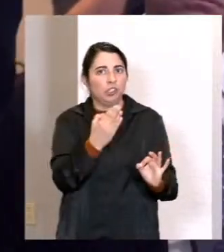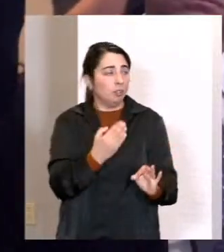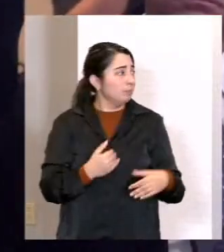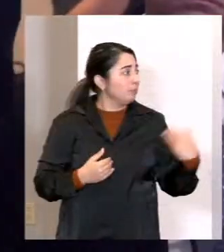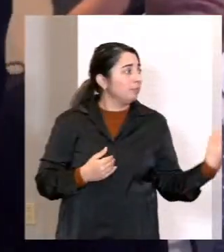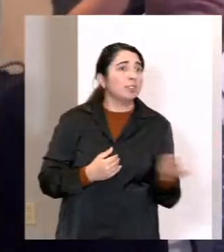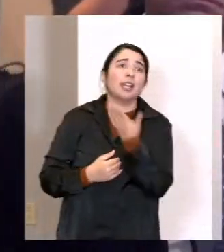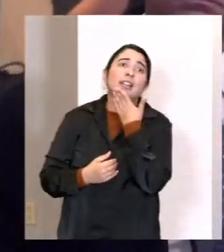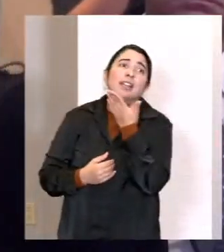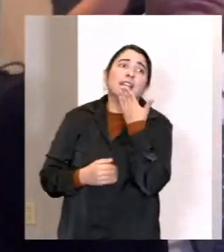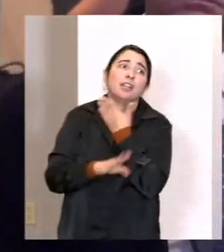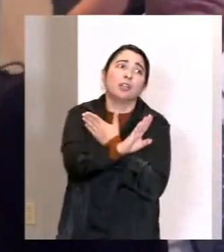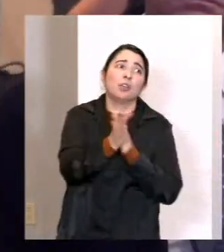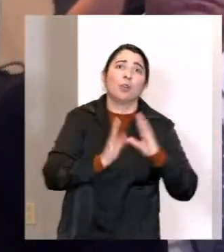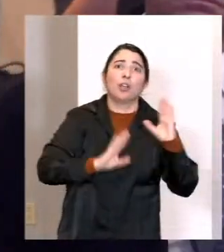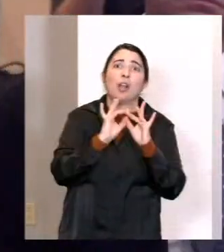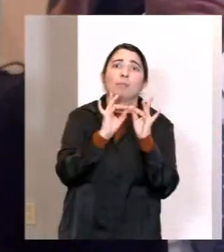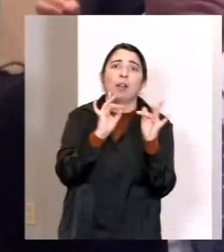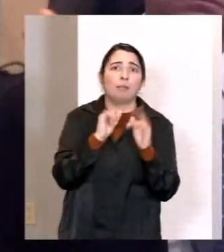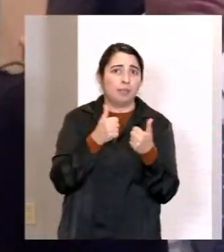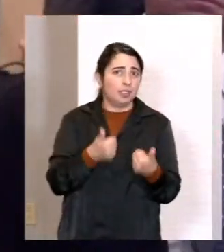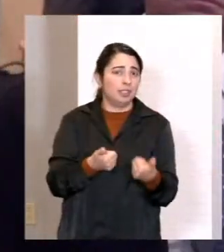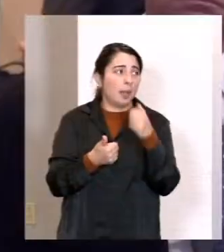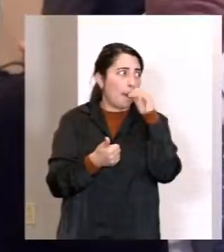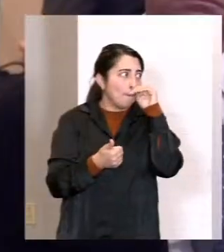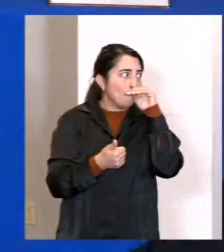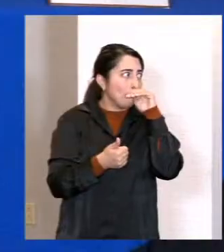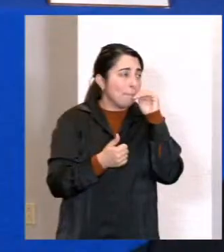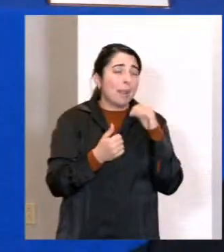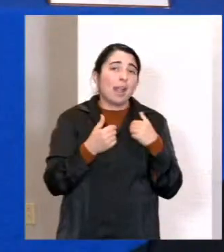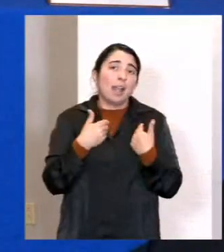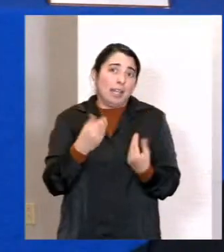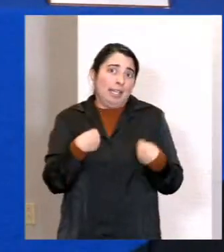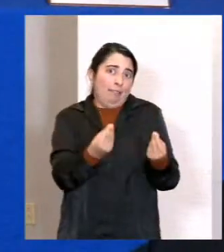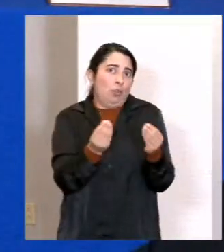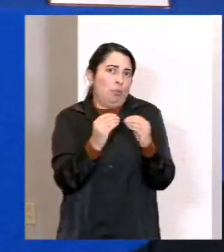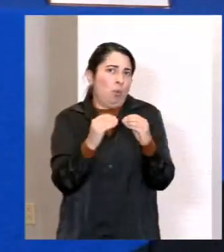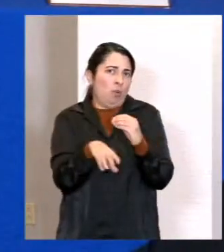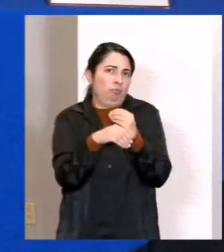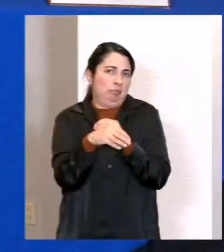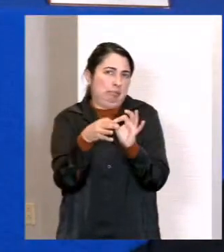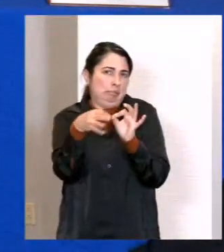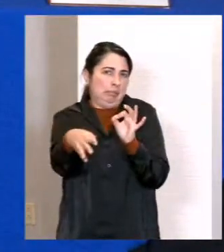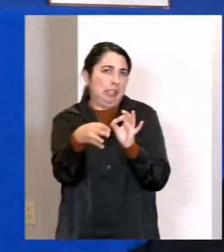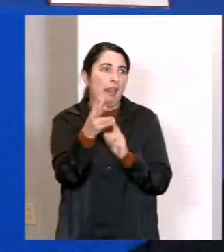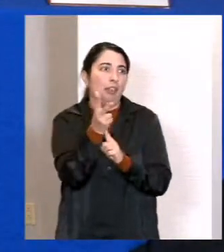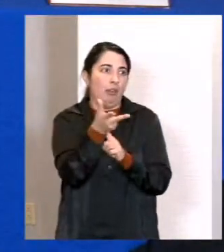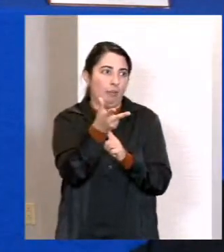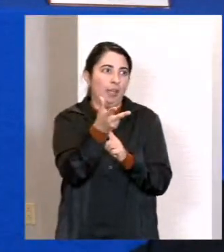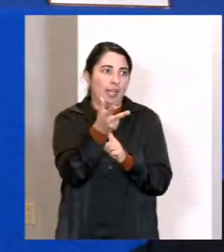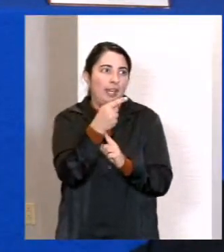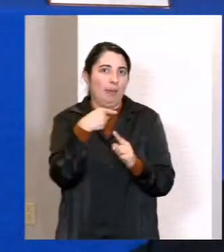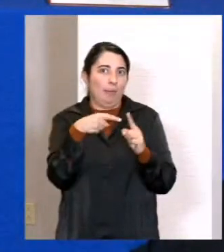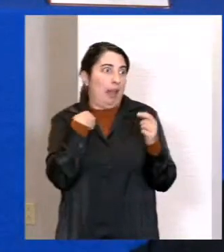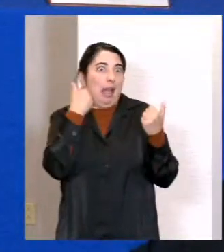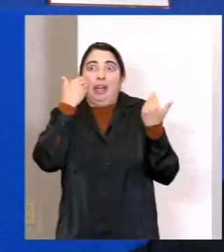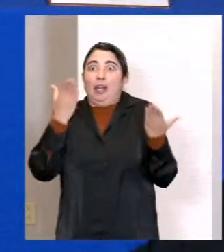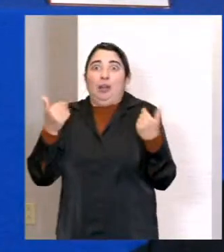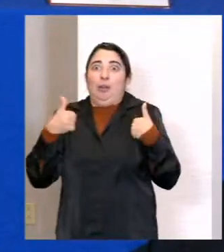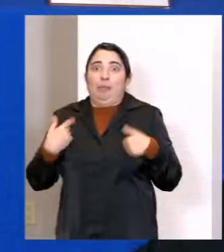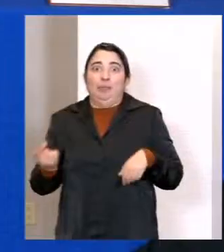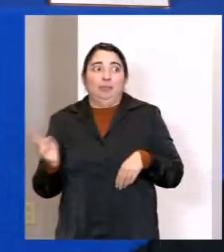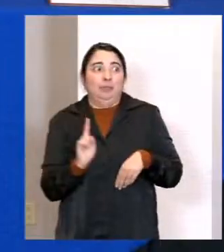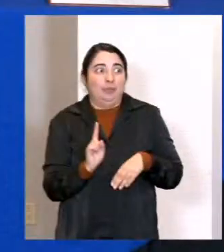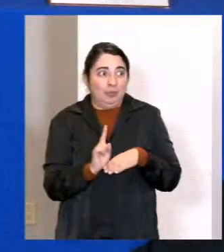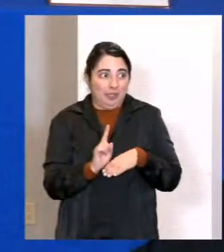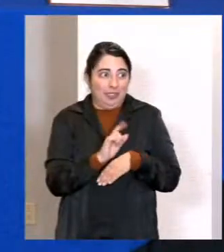Thank you for your comments. We've given you I allowed you to speak for additional time beyond the 3-minute limit. Okay, I didn't know, because I came in and